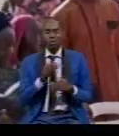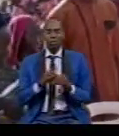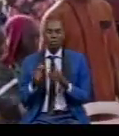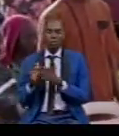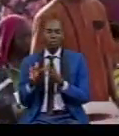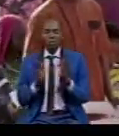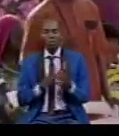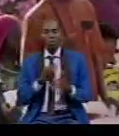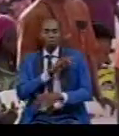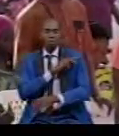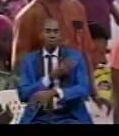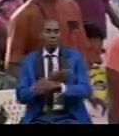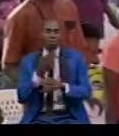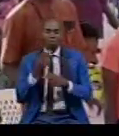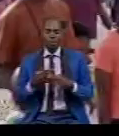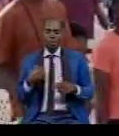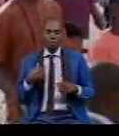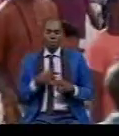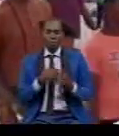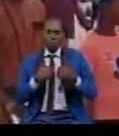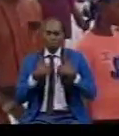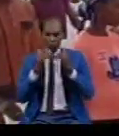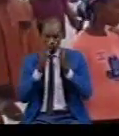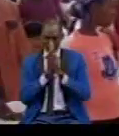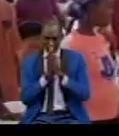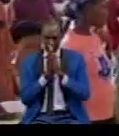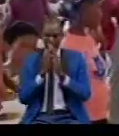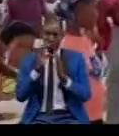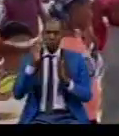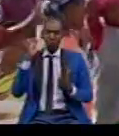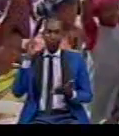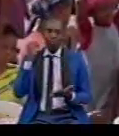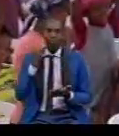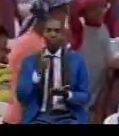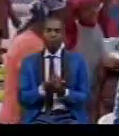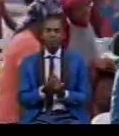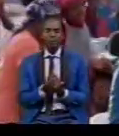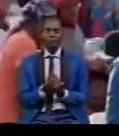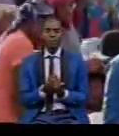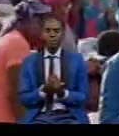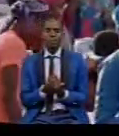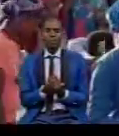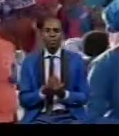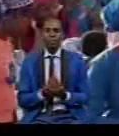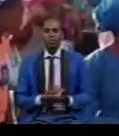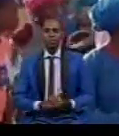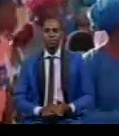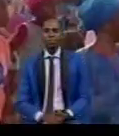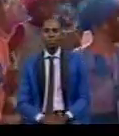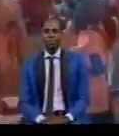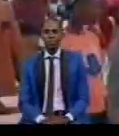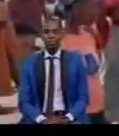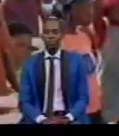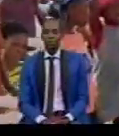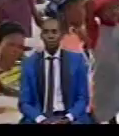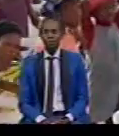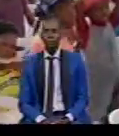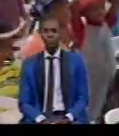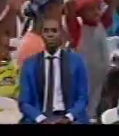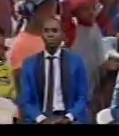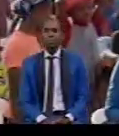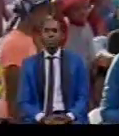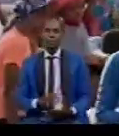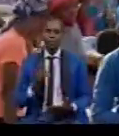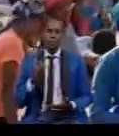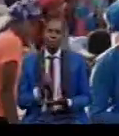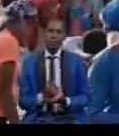have prayed. It's able to make you overcome amen. That kind of nature. That to become Man.